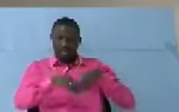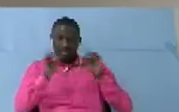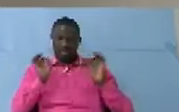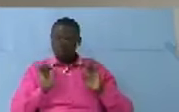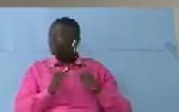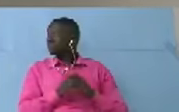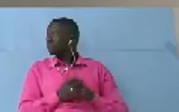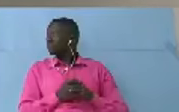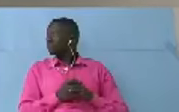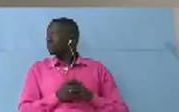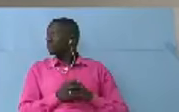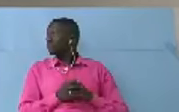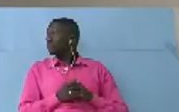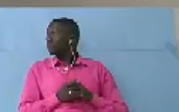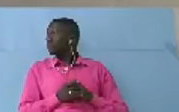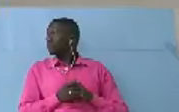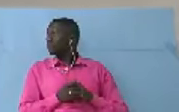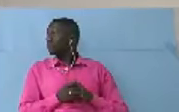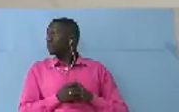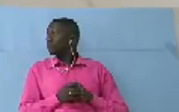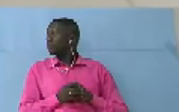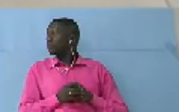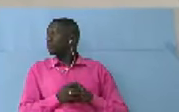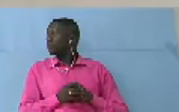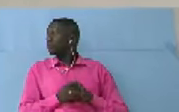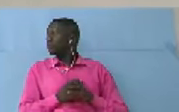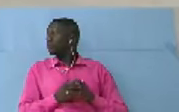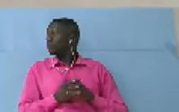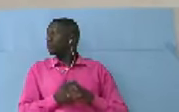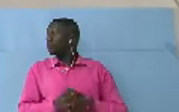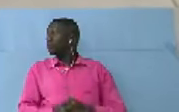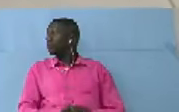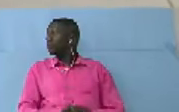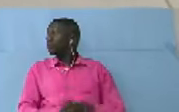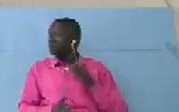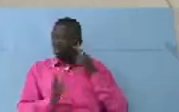You don't have to take it all the way out.